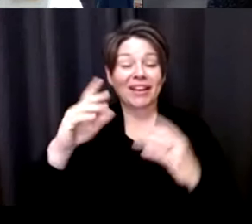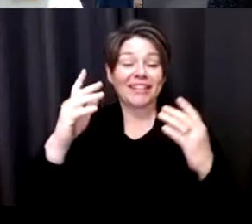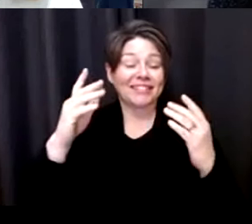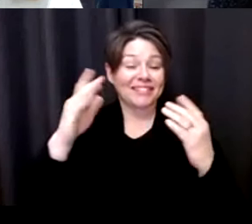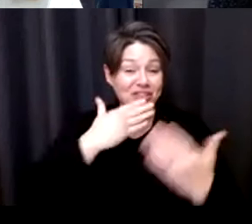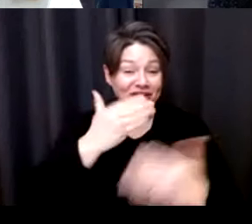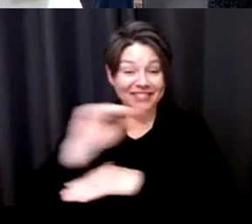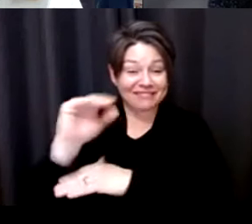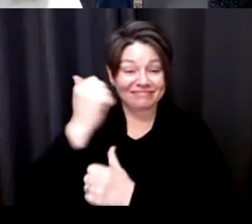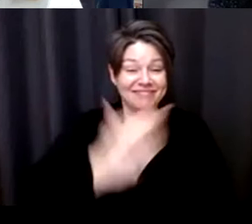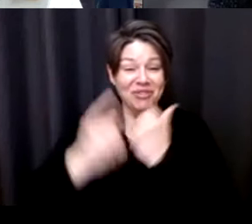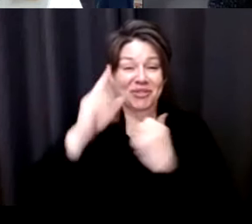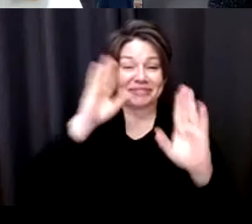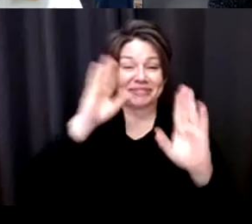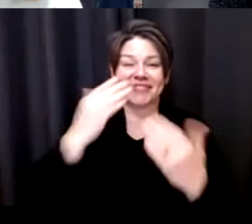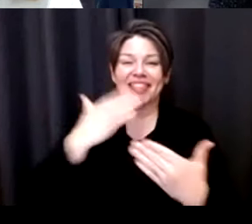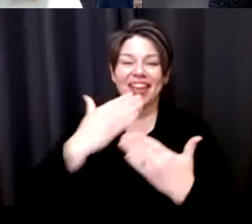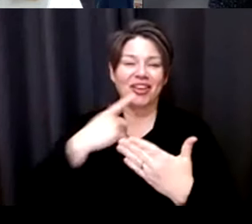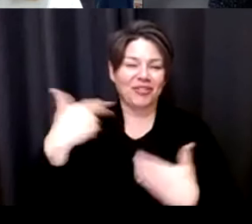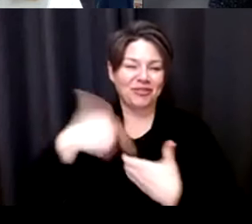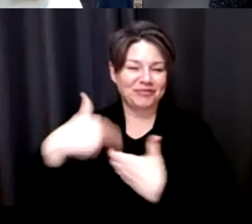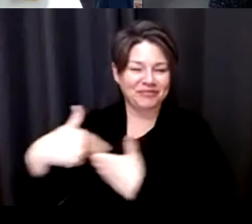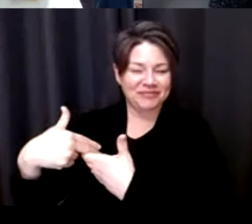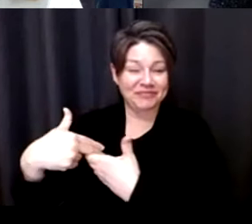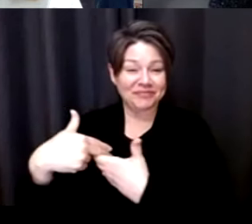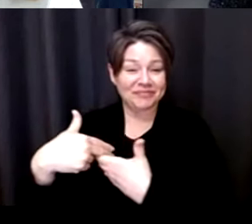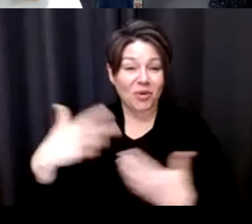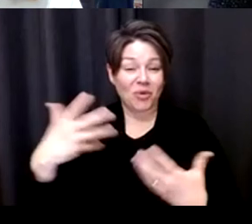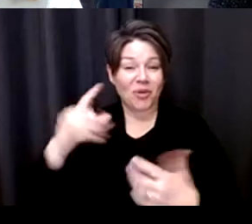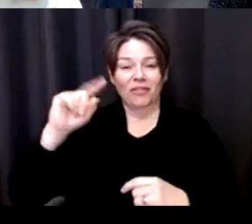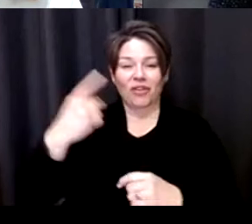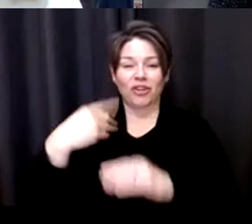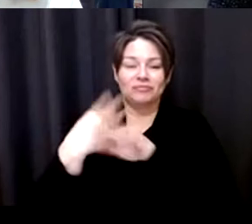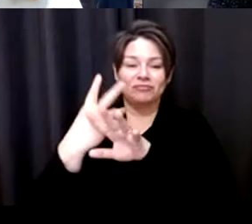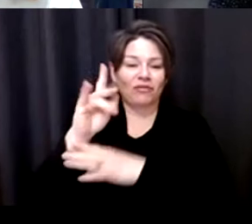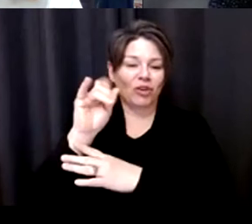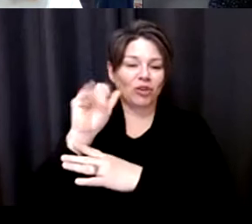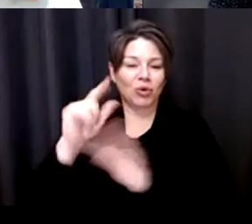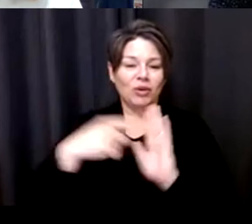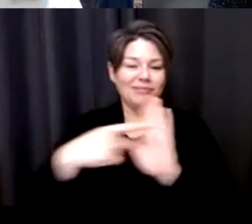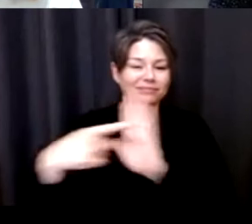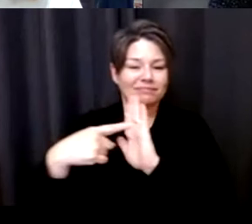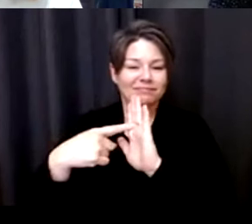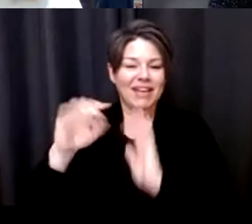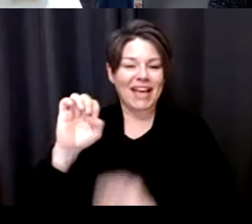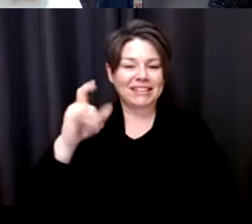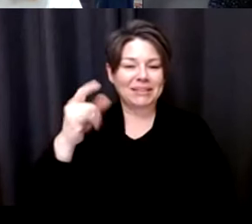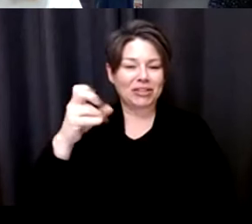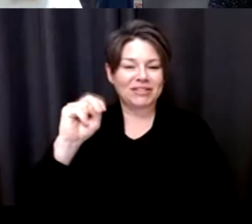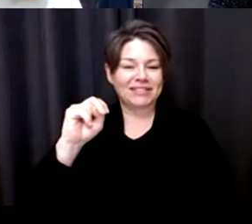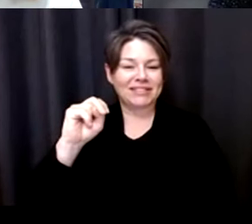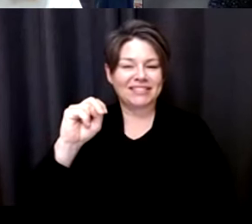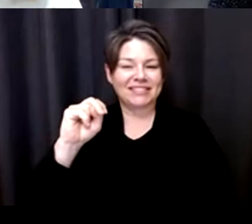Good evening, everyone. Thank you for joining us for our first virtual exhibition opening and artist